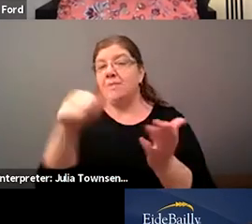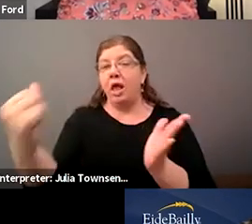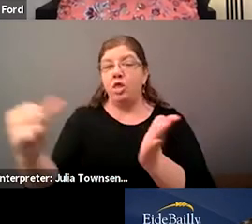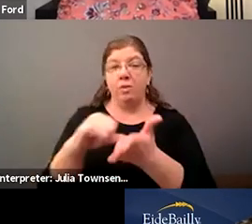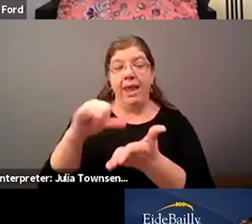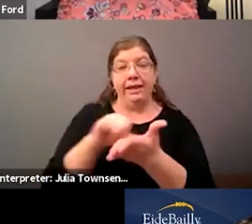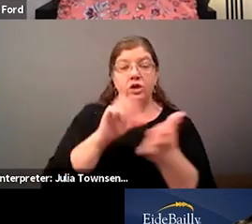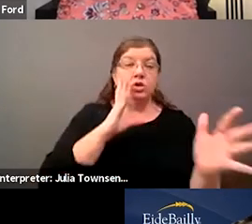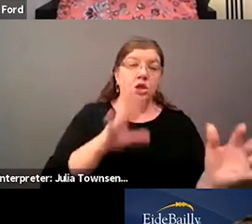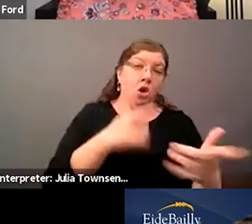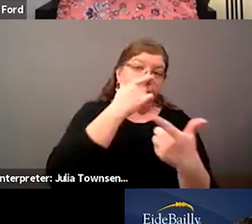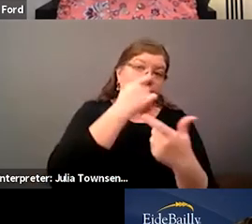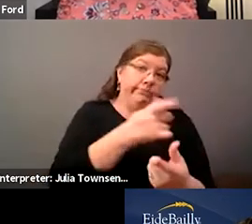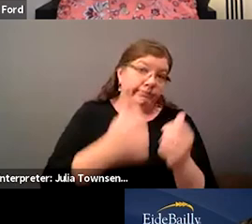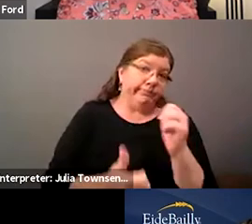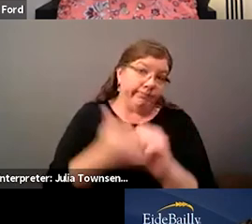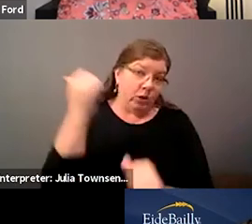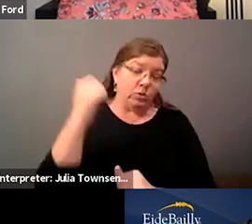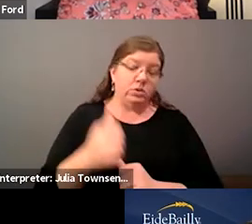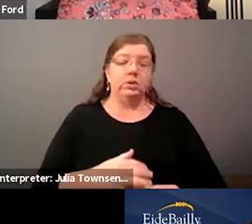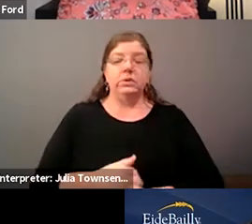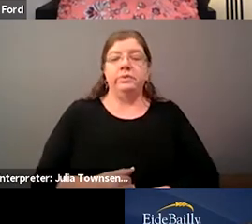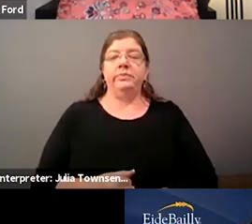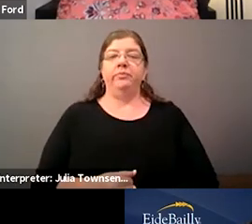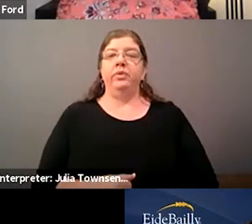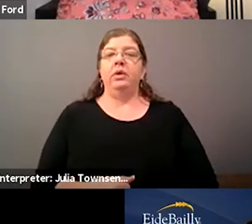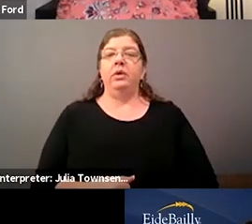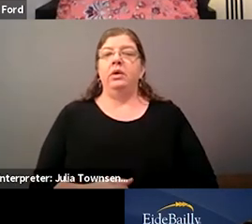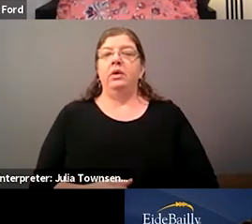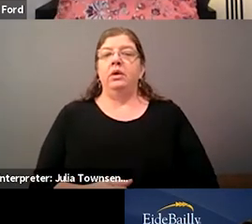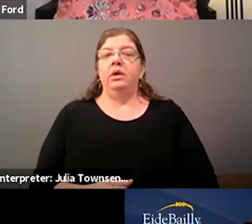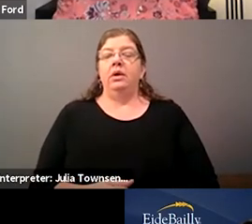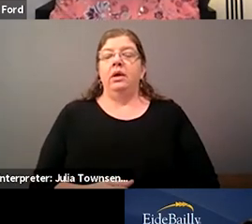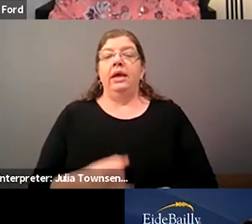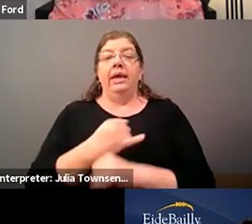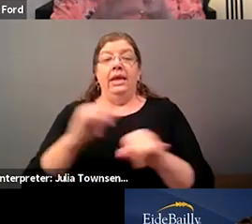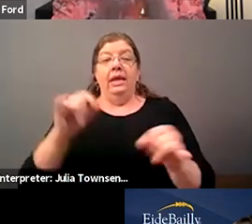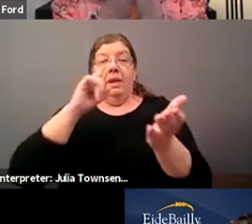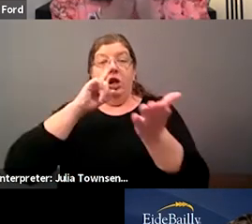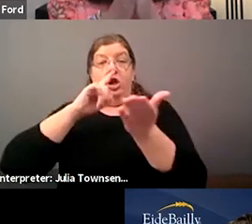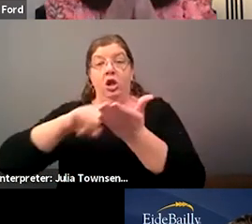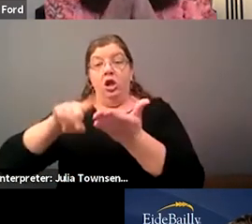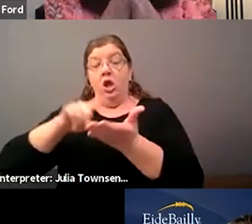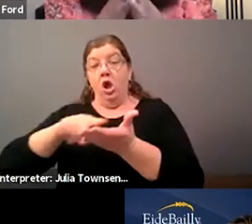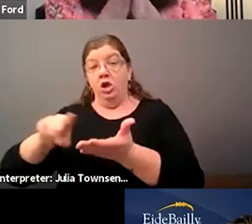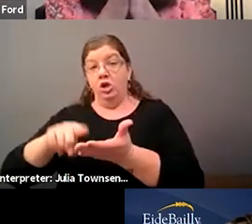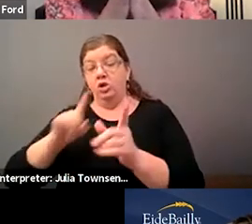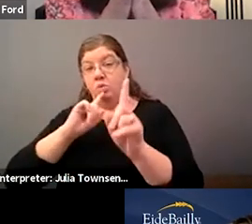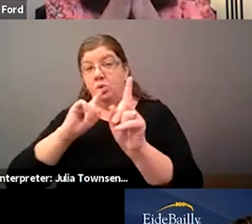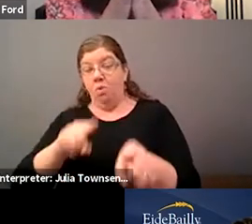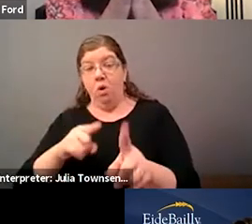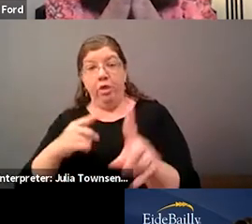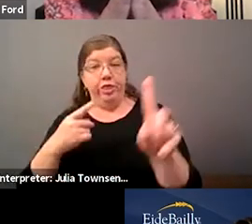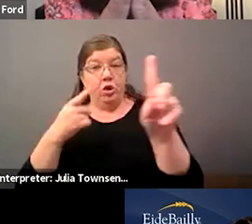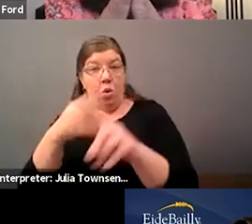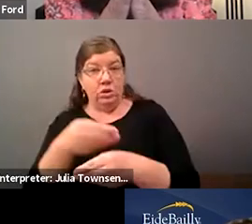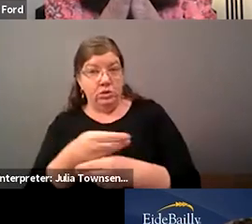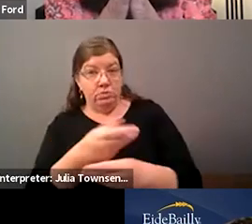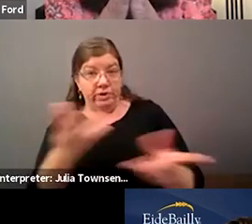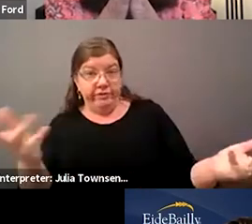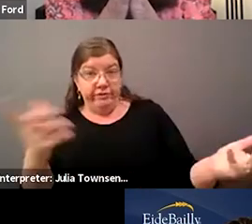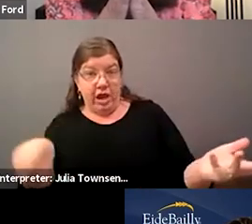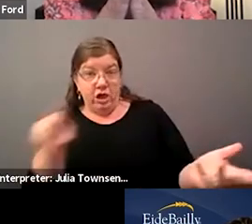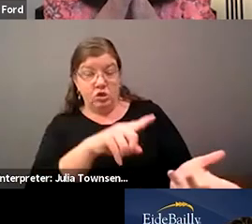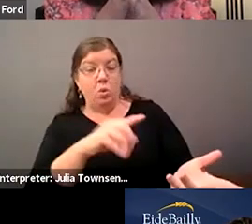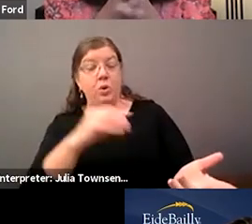are most interest to you so our independent auditors report you know the goal of that is for us to provide you with